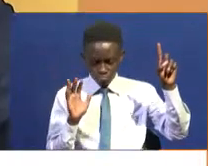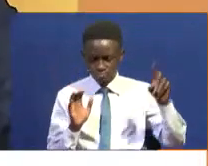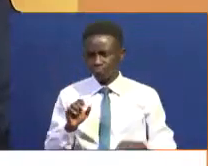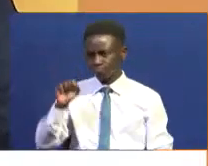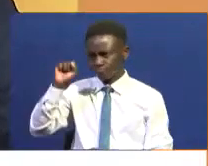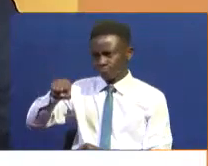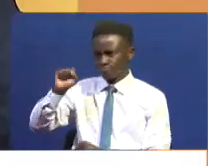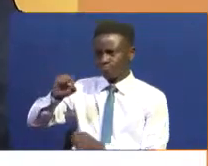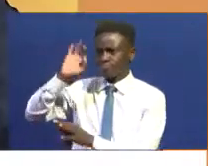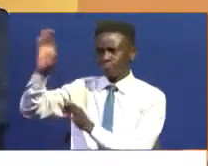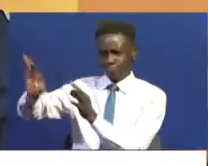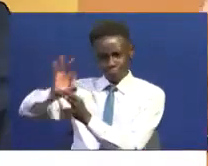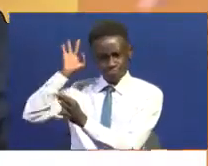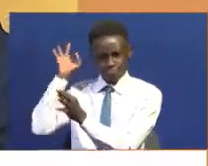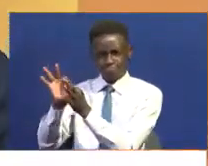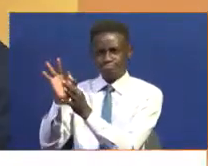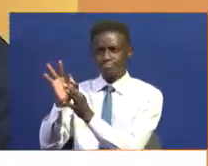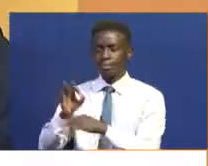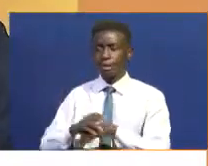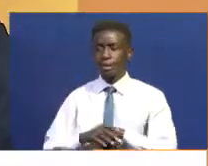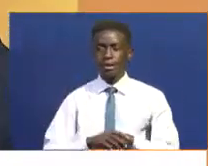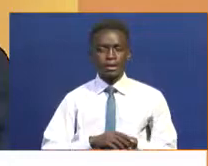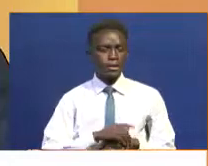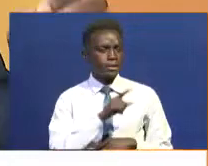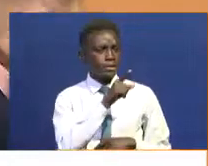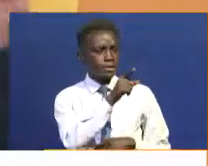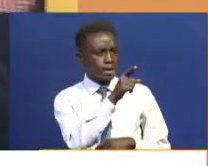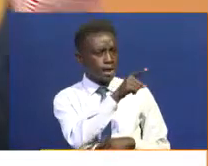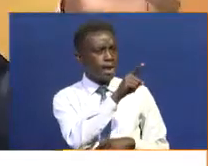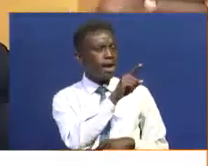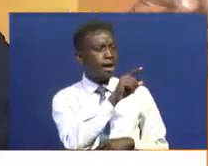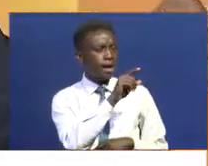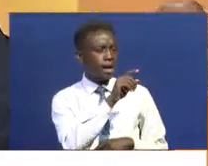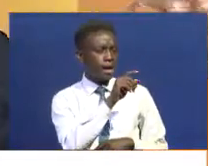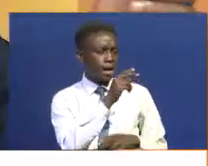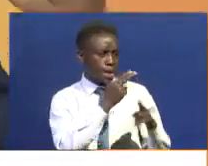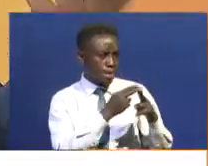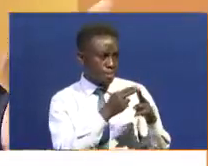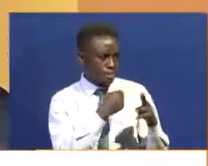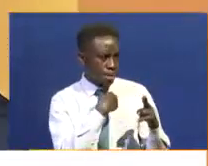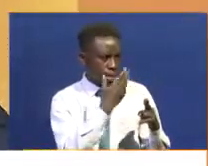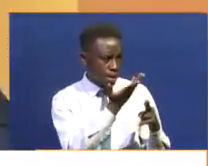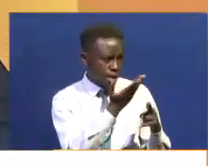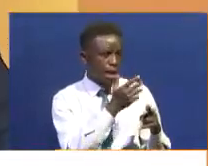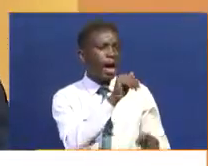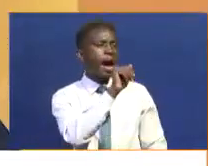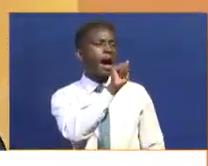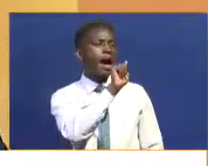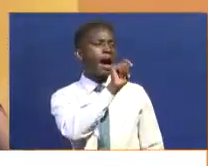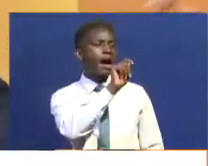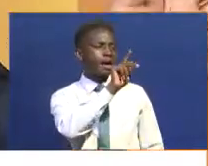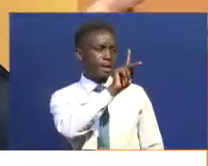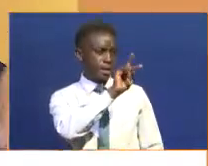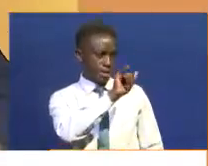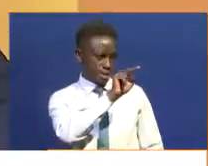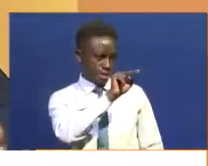Chi. Memory. Yeah, okay, let me call you Memory. Akinyi. Akinyi is fine. Yeah,